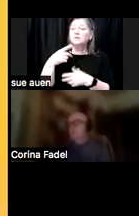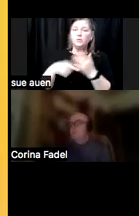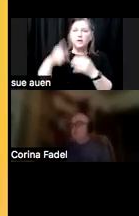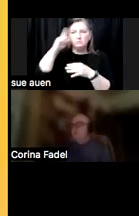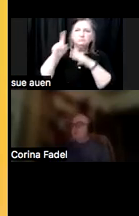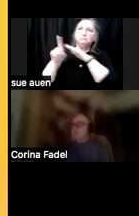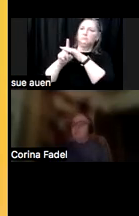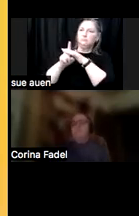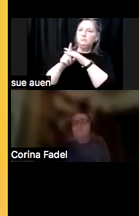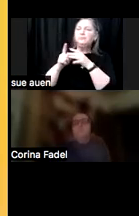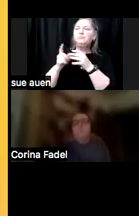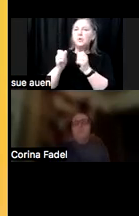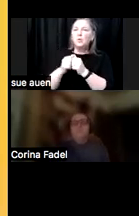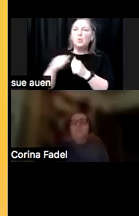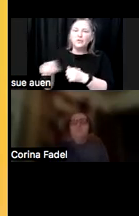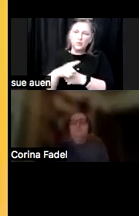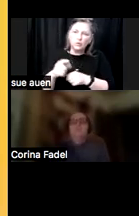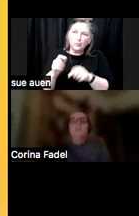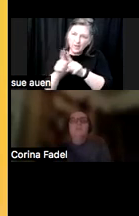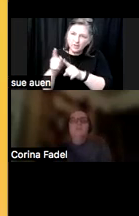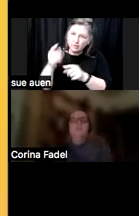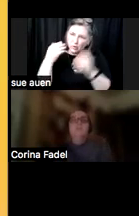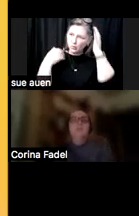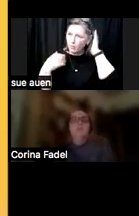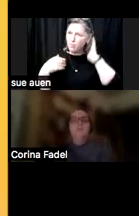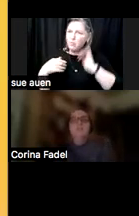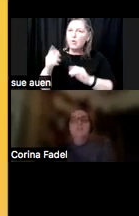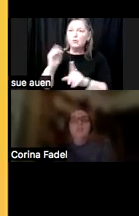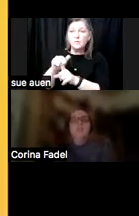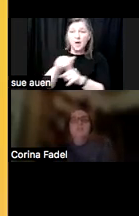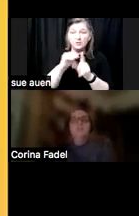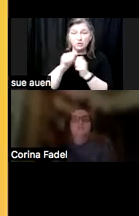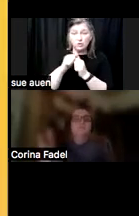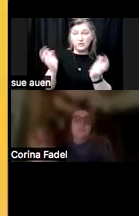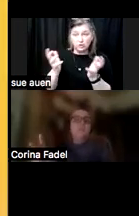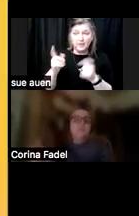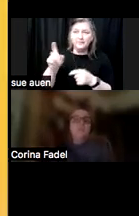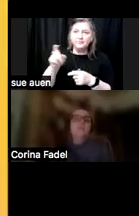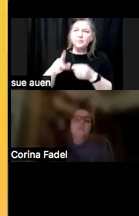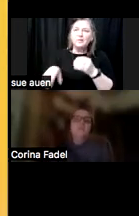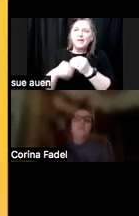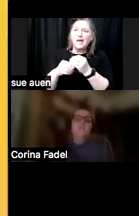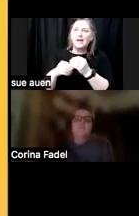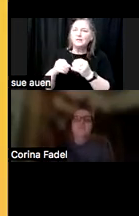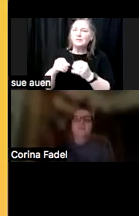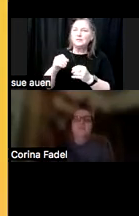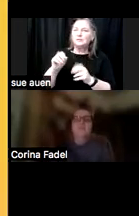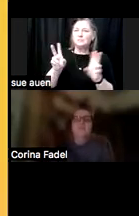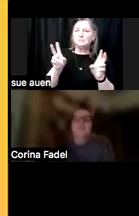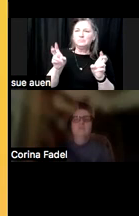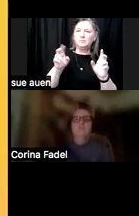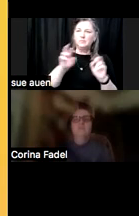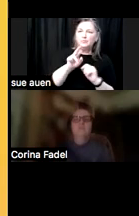you. So just a reminder in terms of the chat, please add read in front